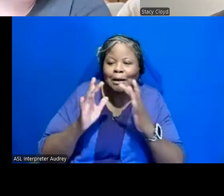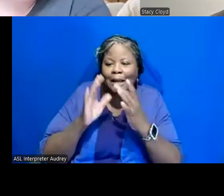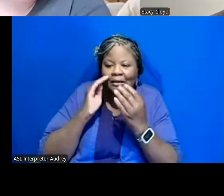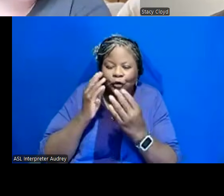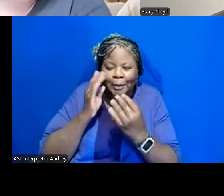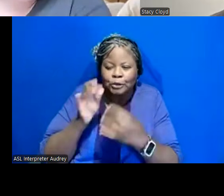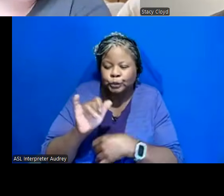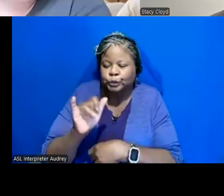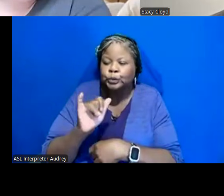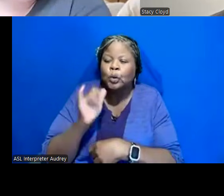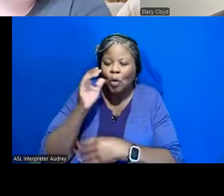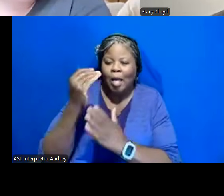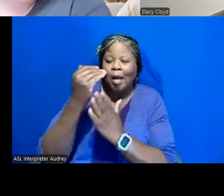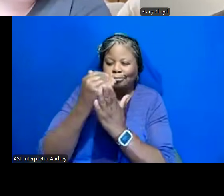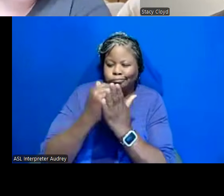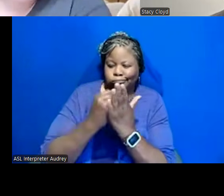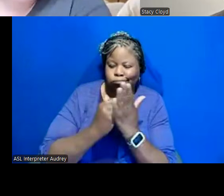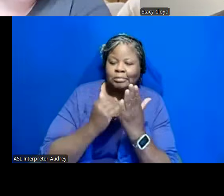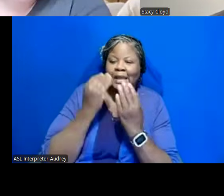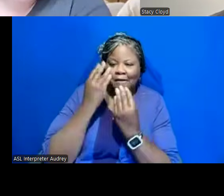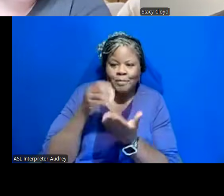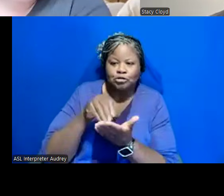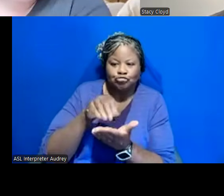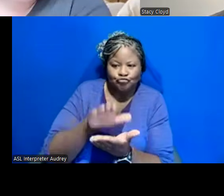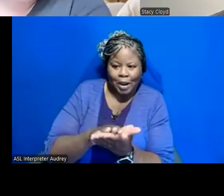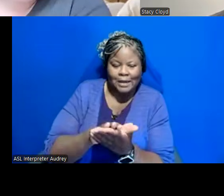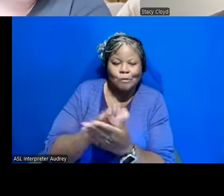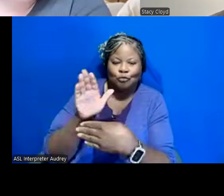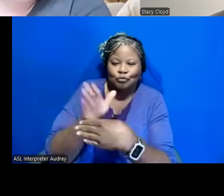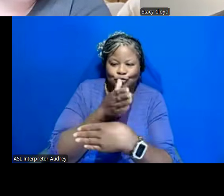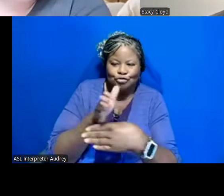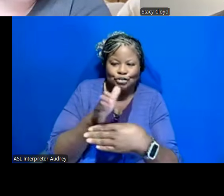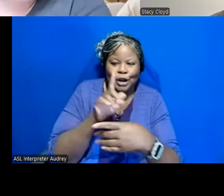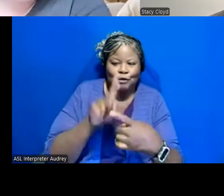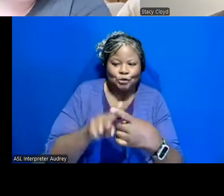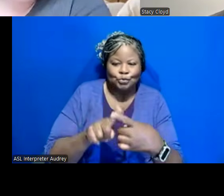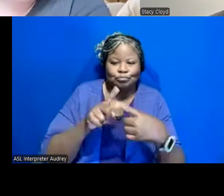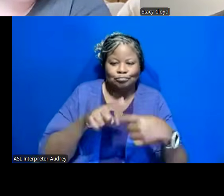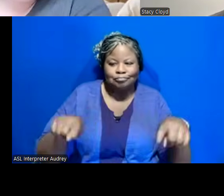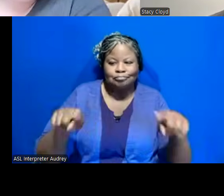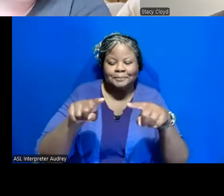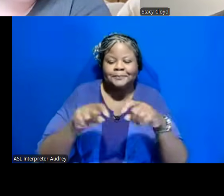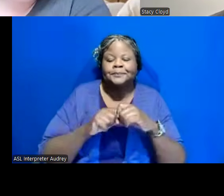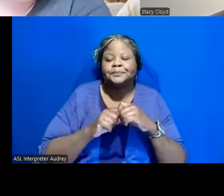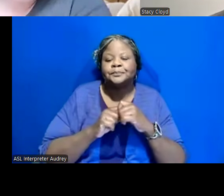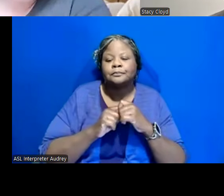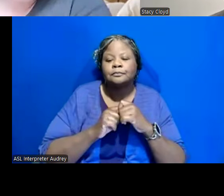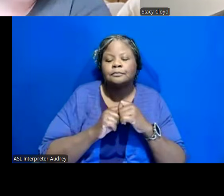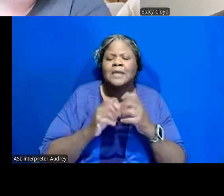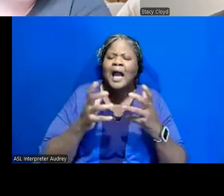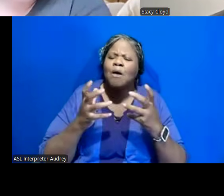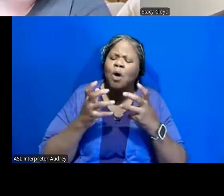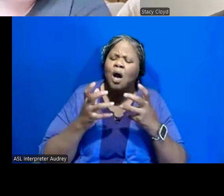So there will be information in writing that we're going to be sending after the webinar as well. But I did